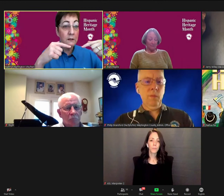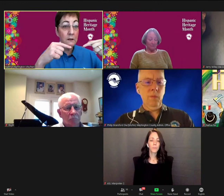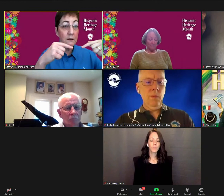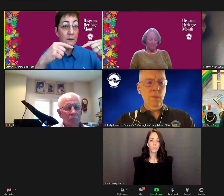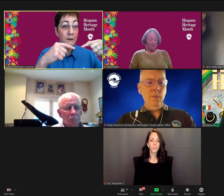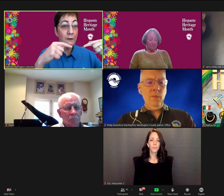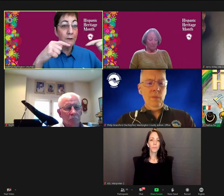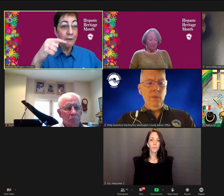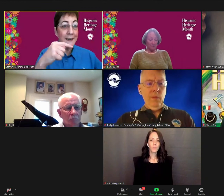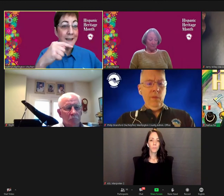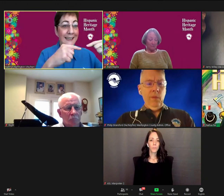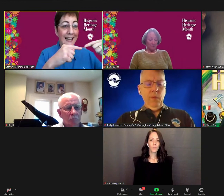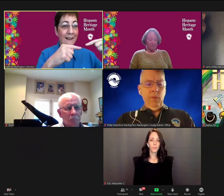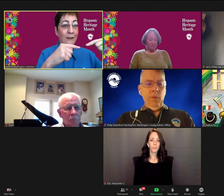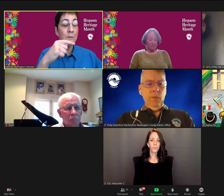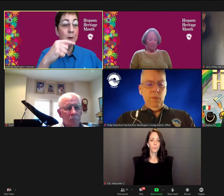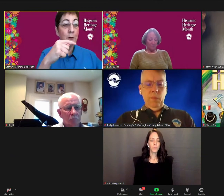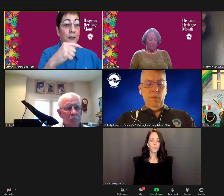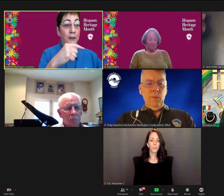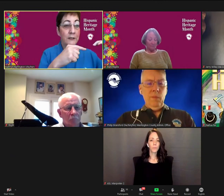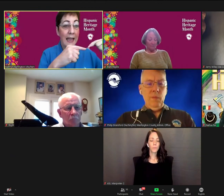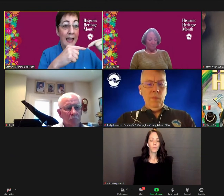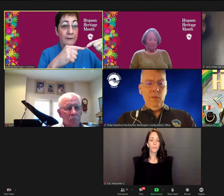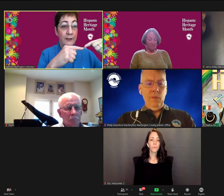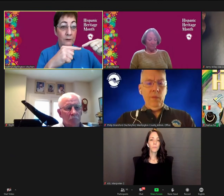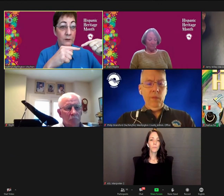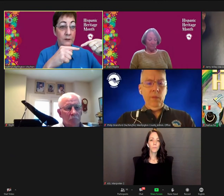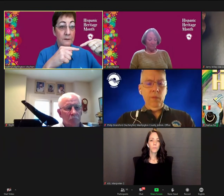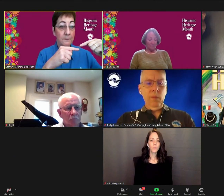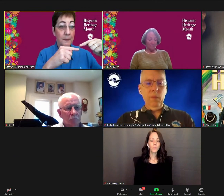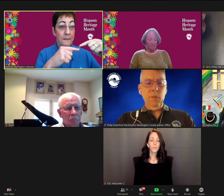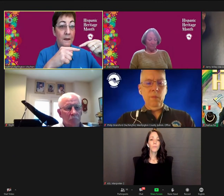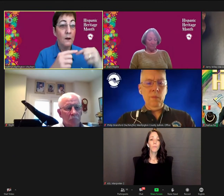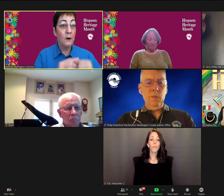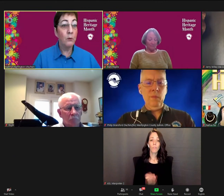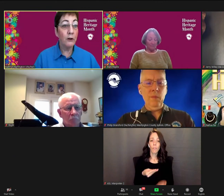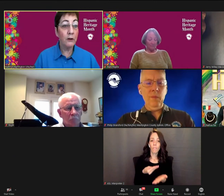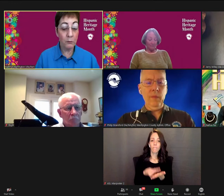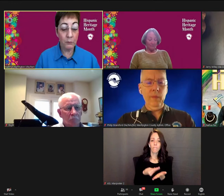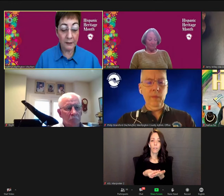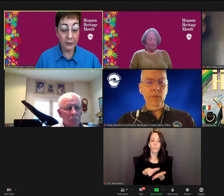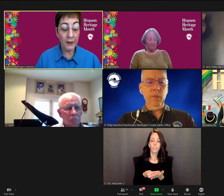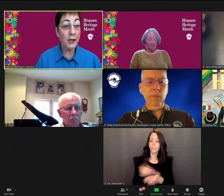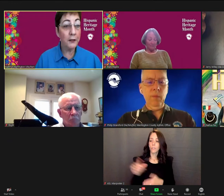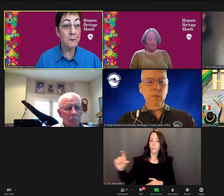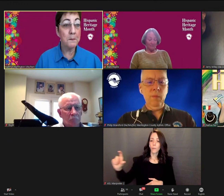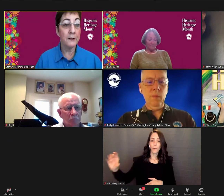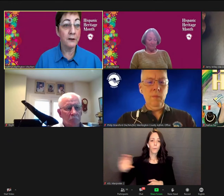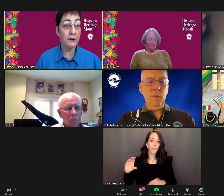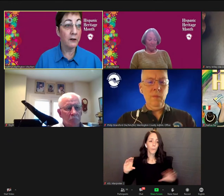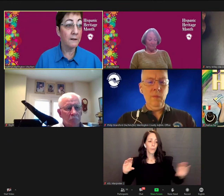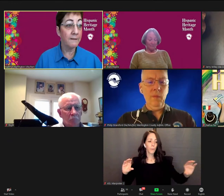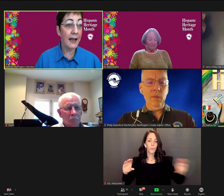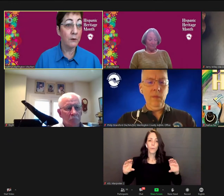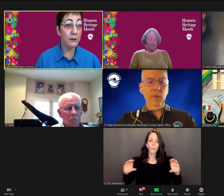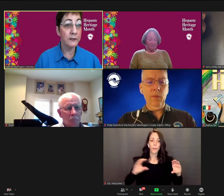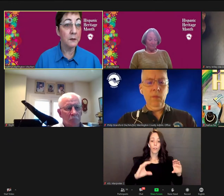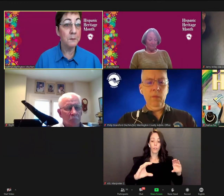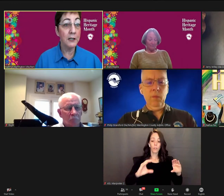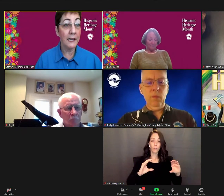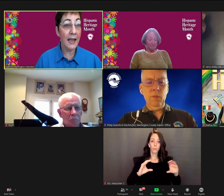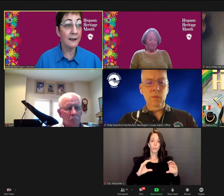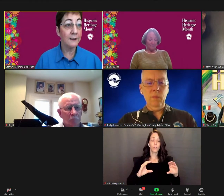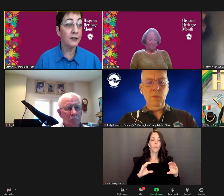those funding, or both of those avenues, work with another partner of